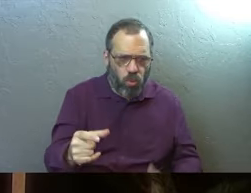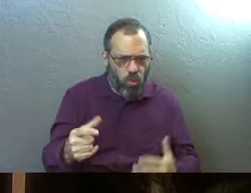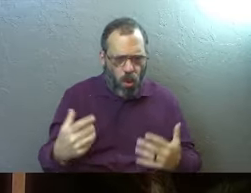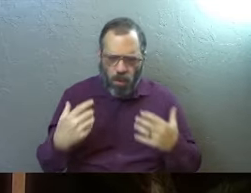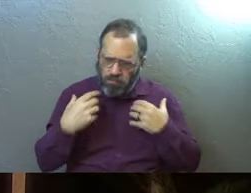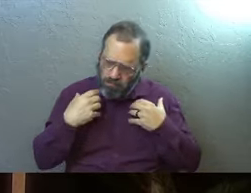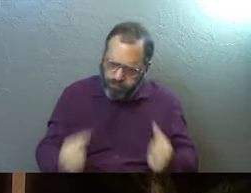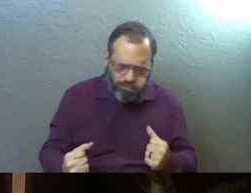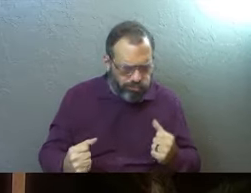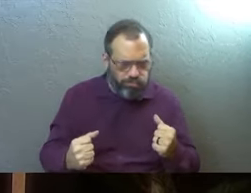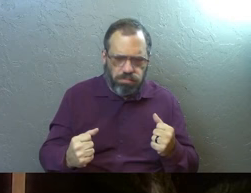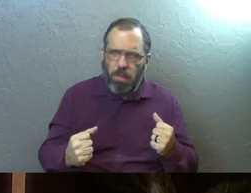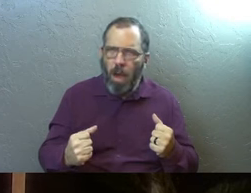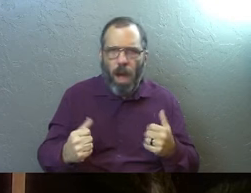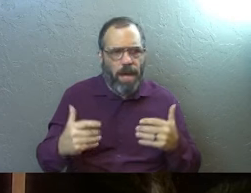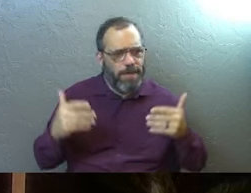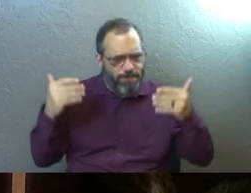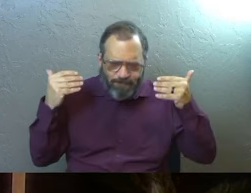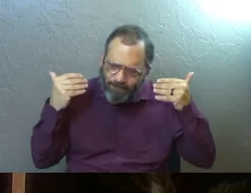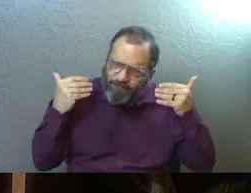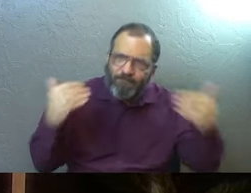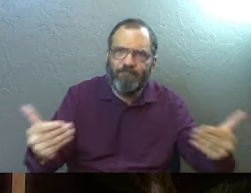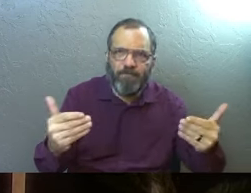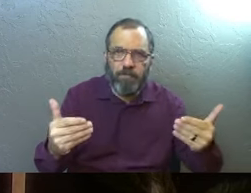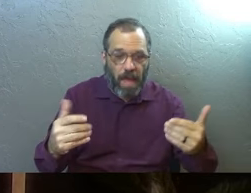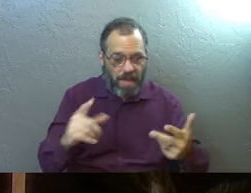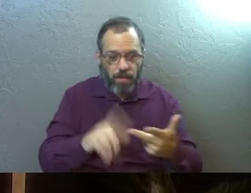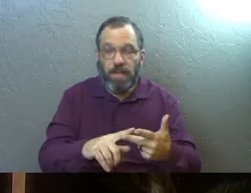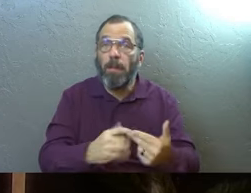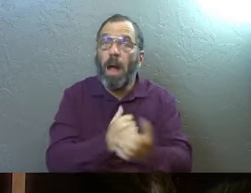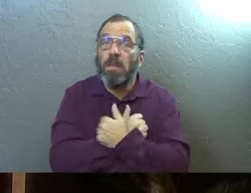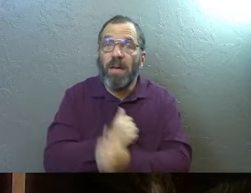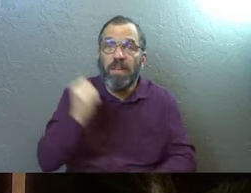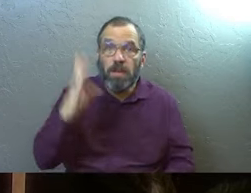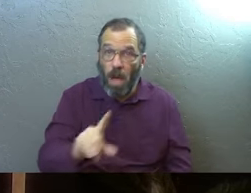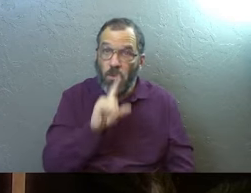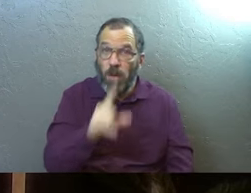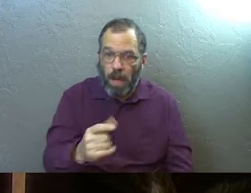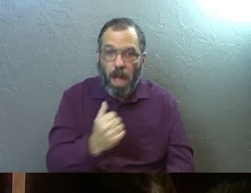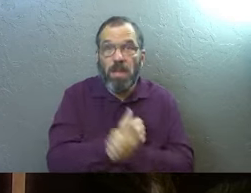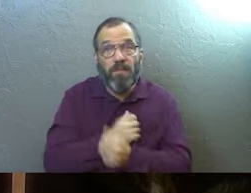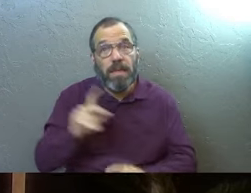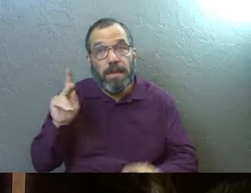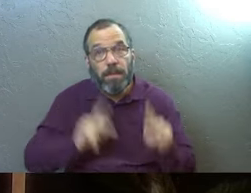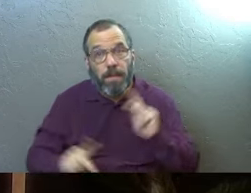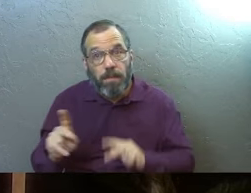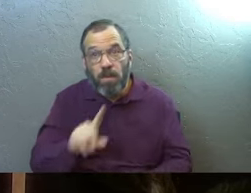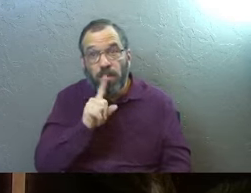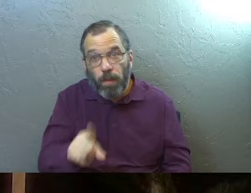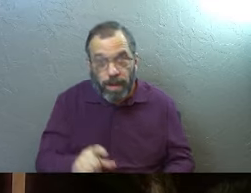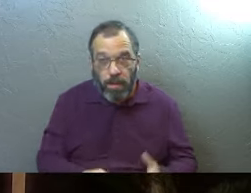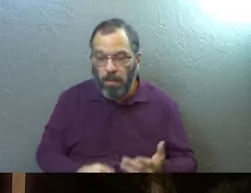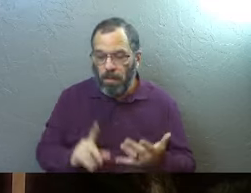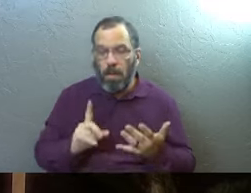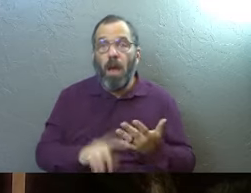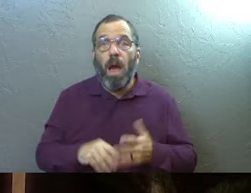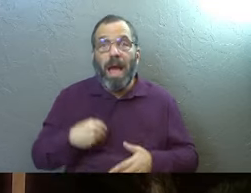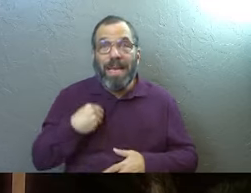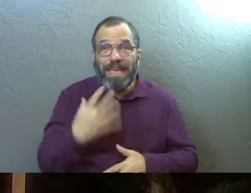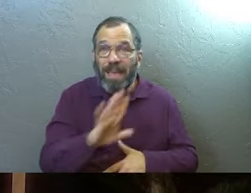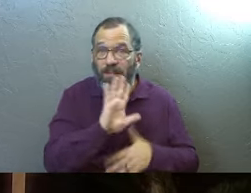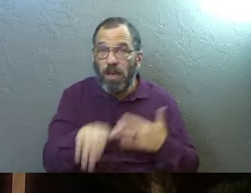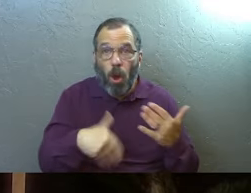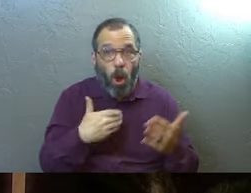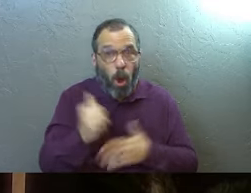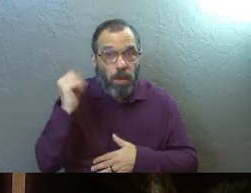courage and you took big steps. We talked about loving God for real. Loving people for real. Giving it